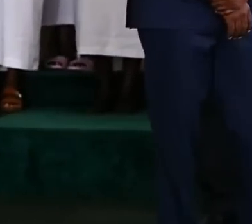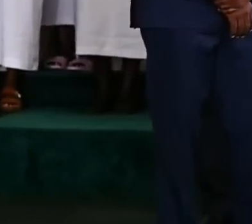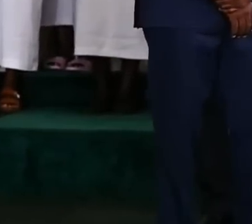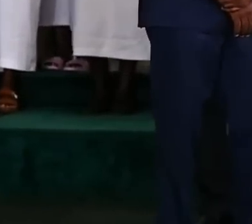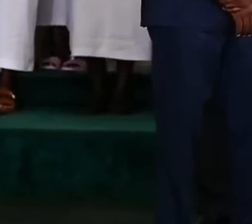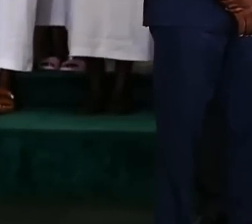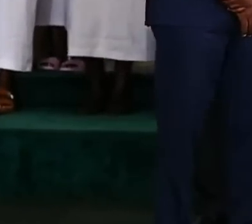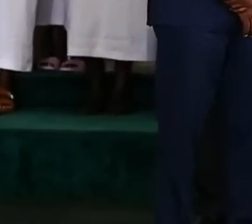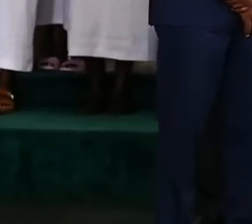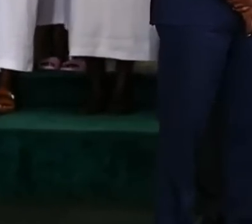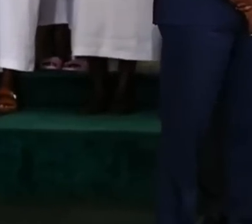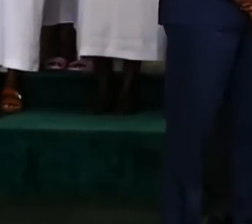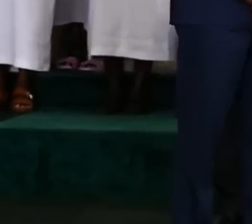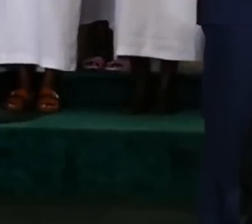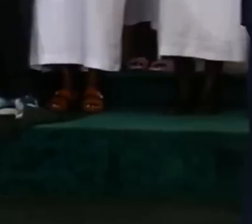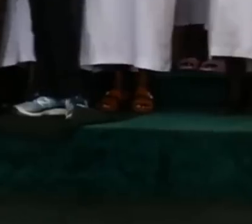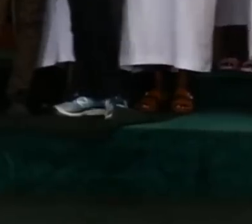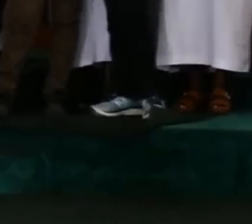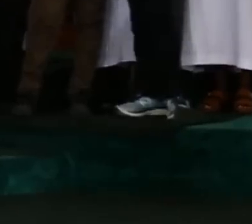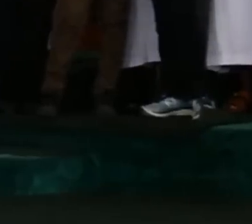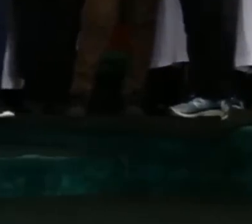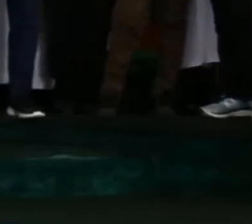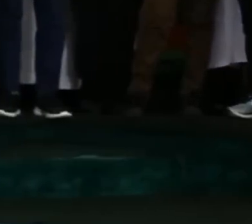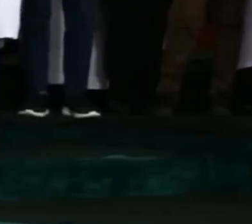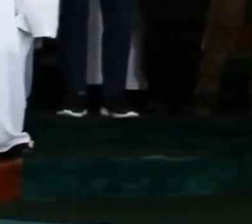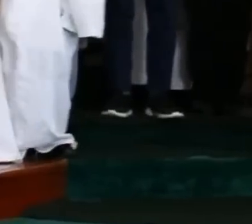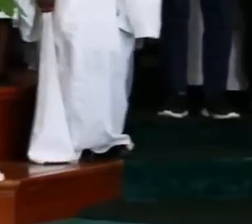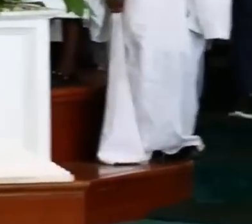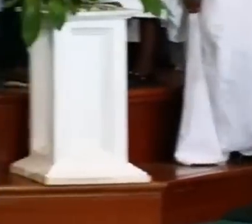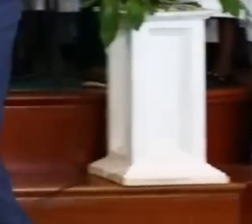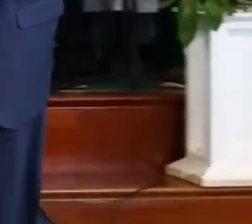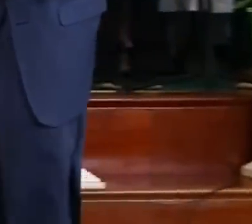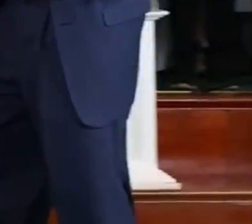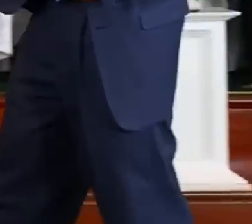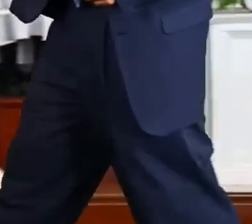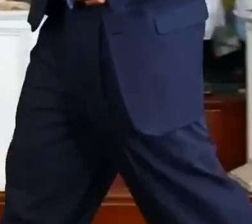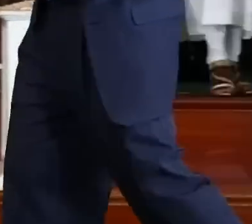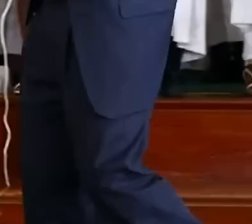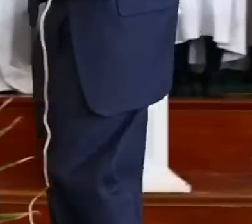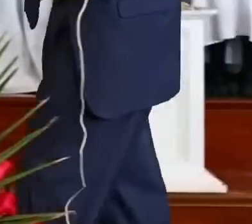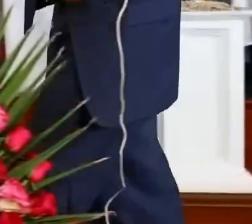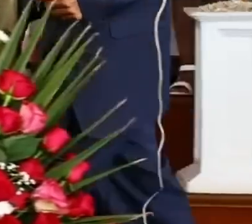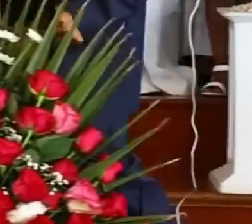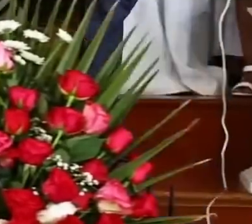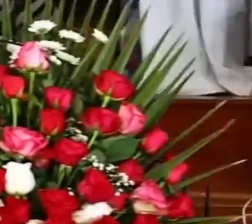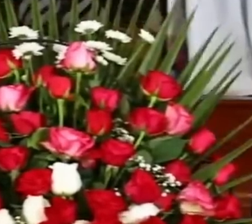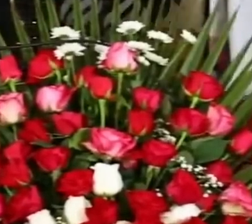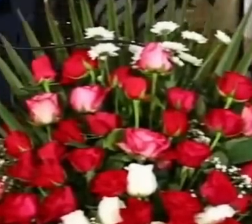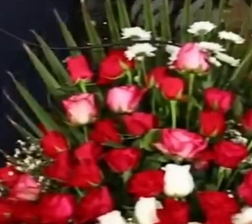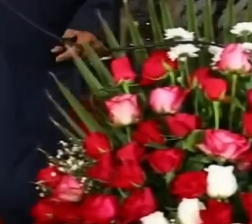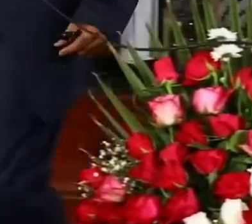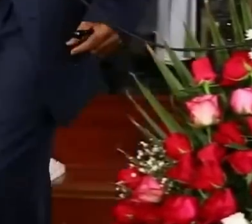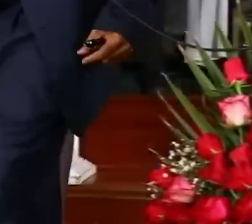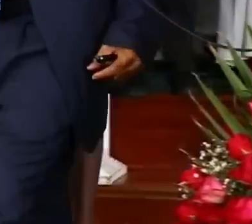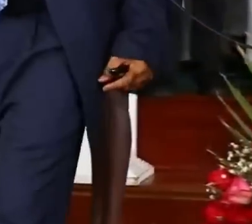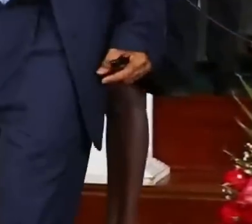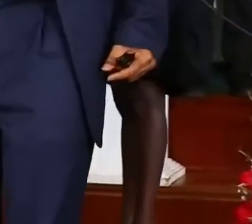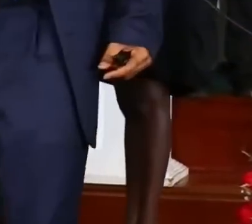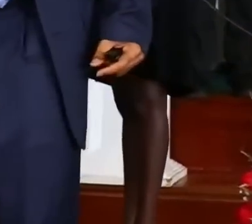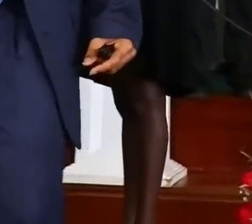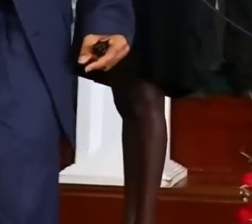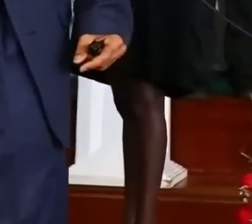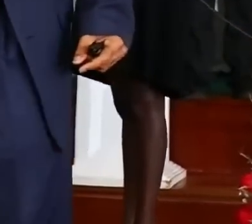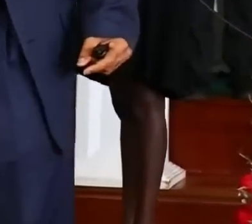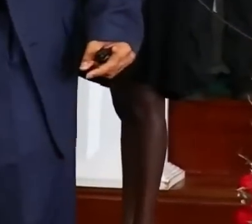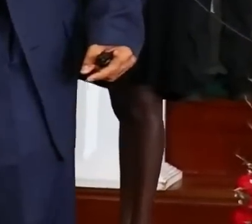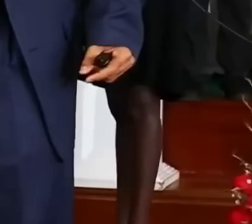one of these days, the last sign will crack open. I want heaven